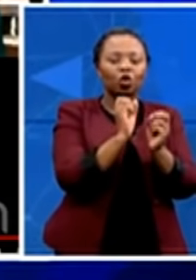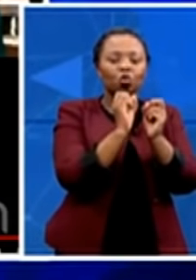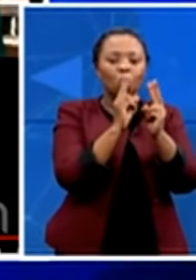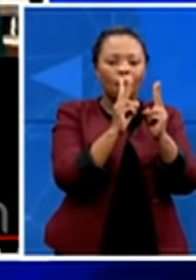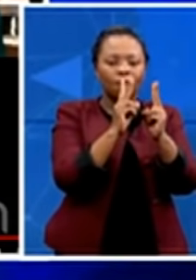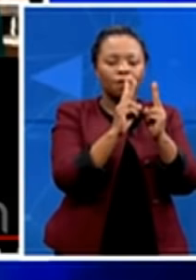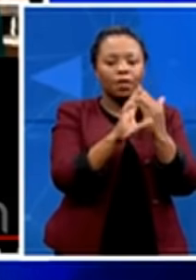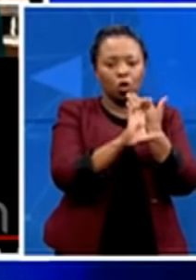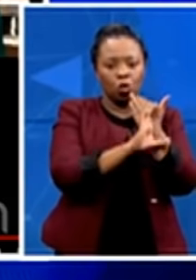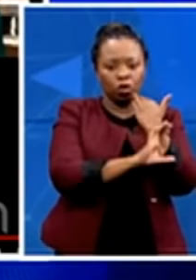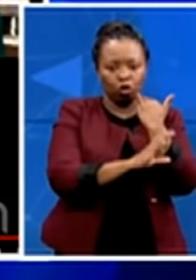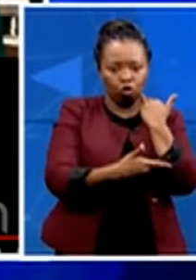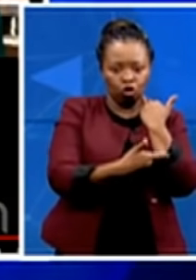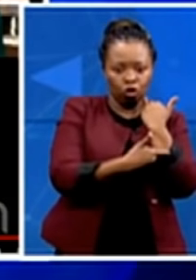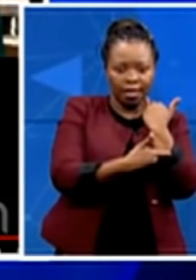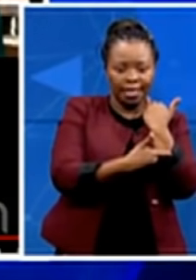Section 35,